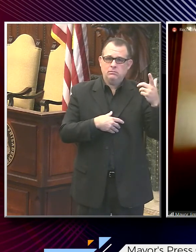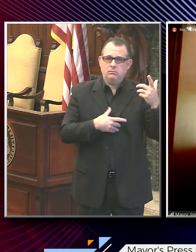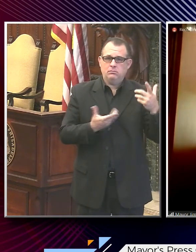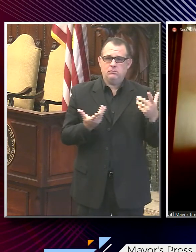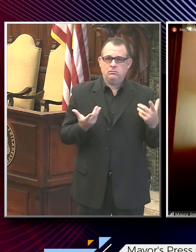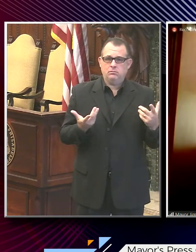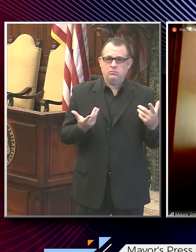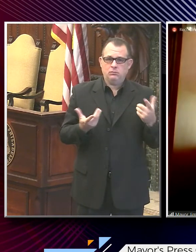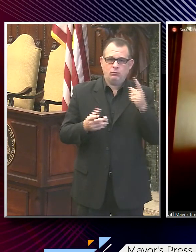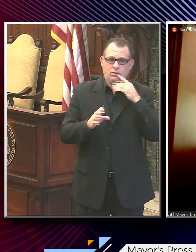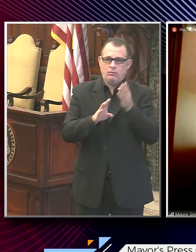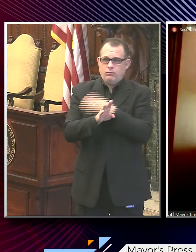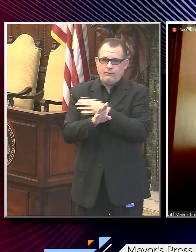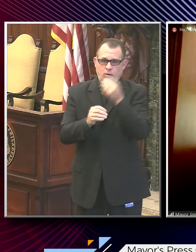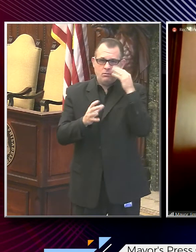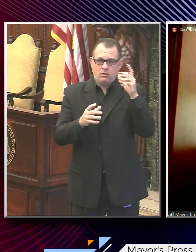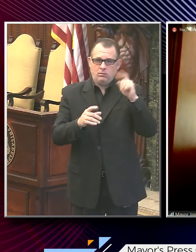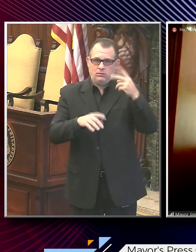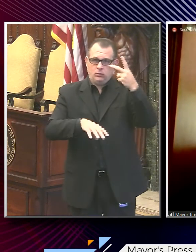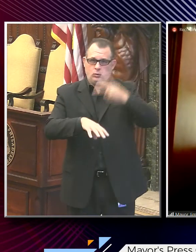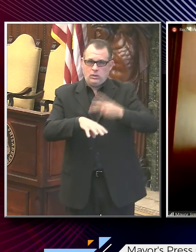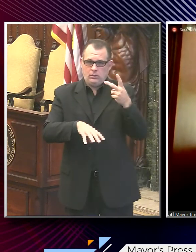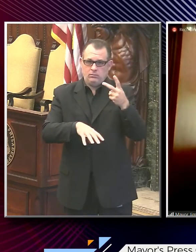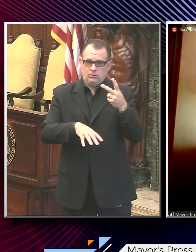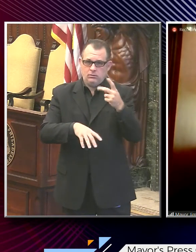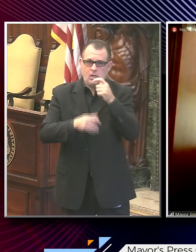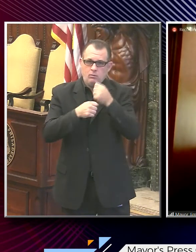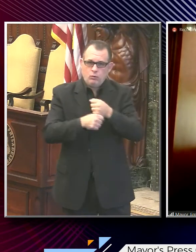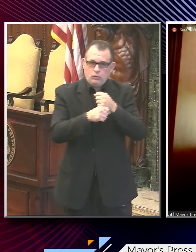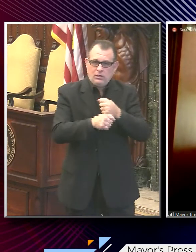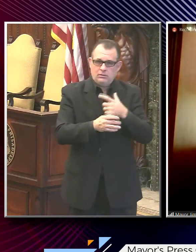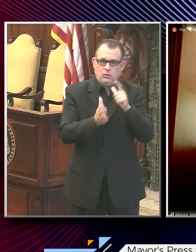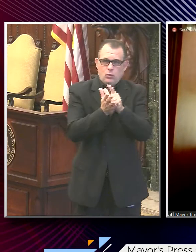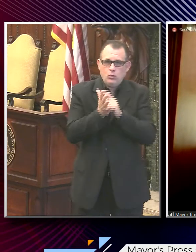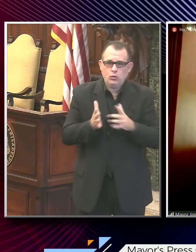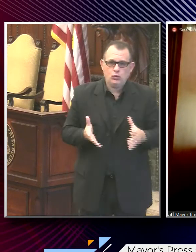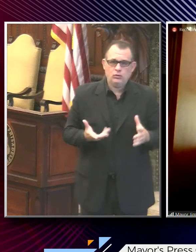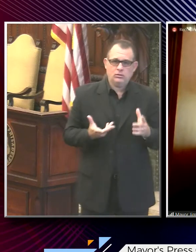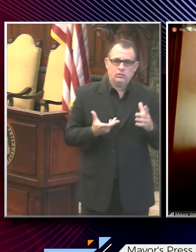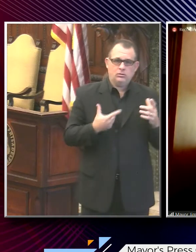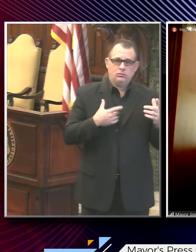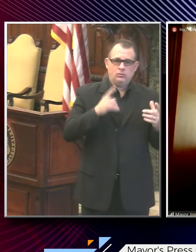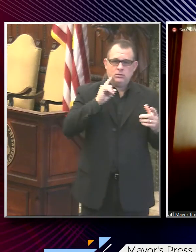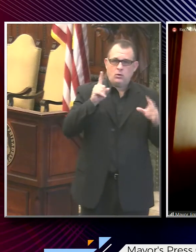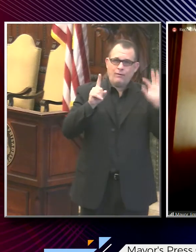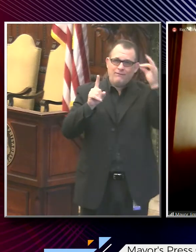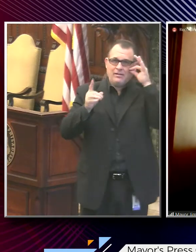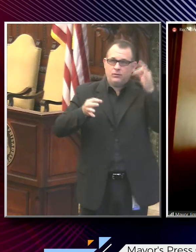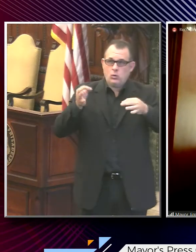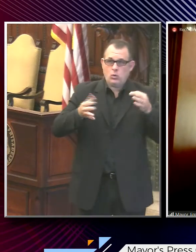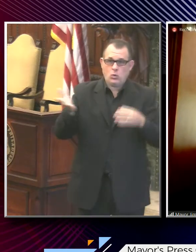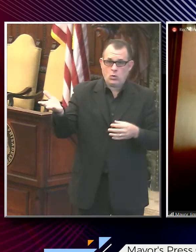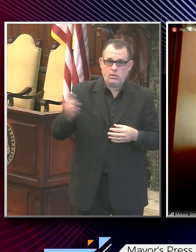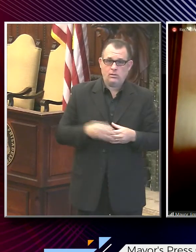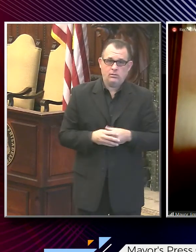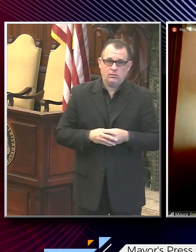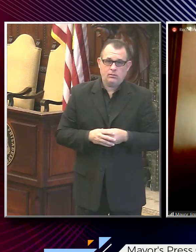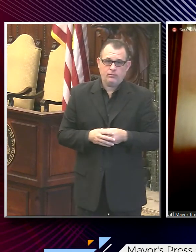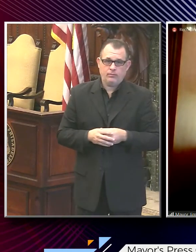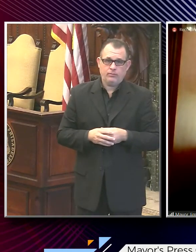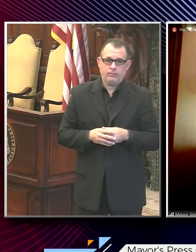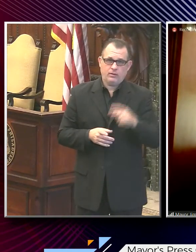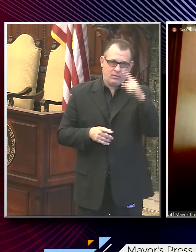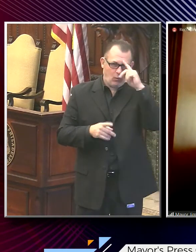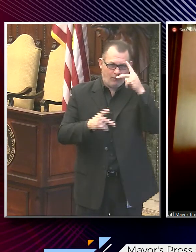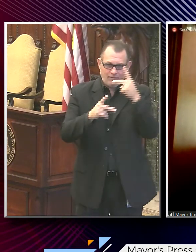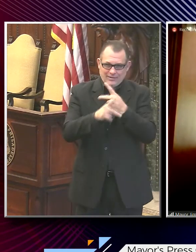and the protesters' lawyer took us into federal court looking for an injunction. The judge did